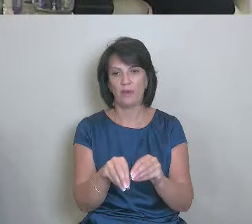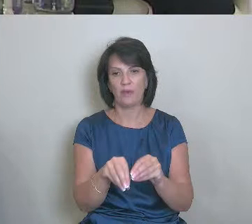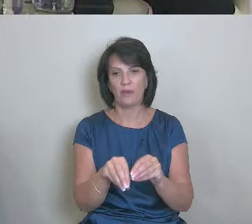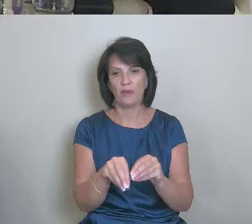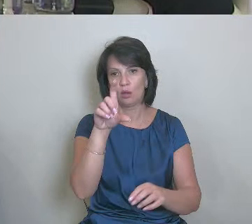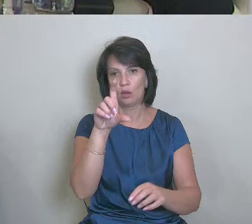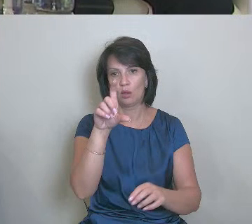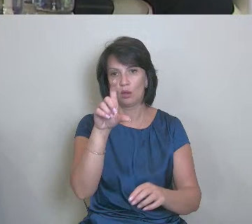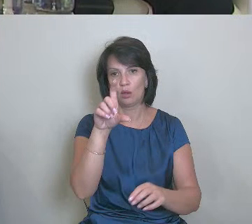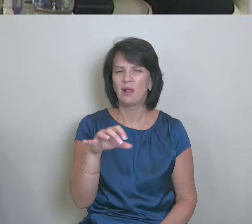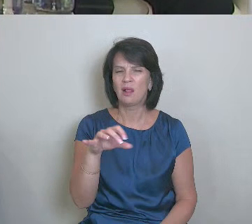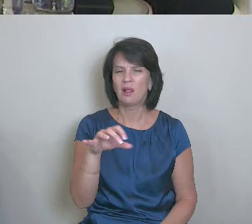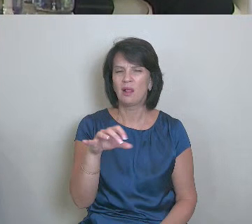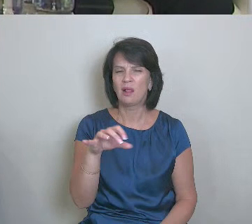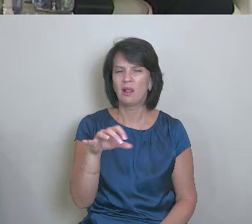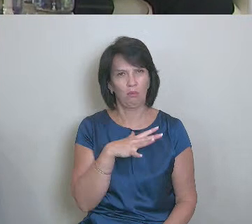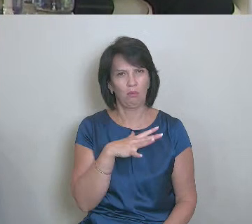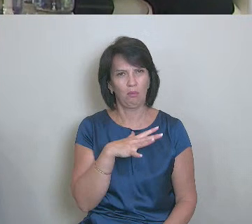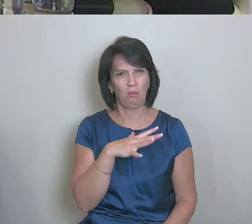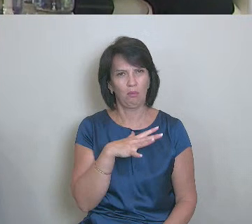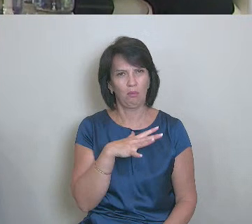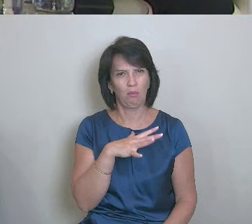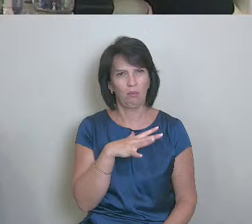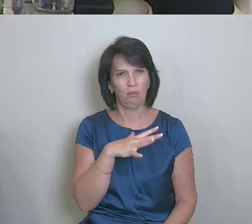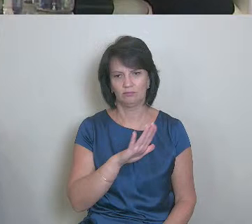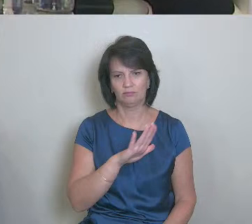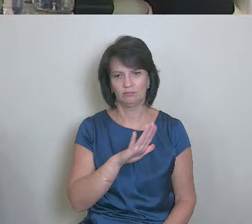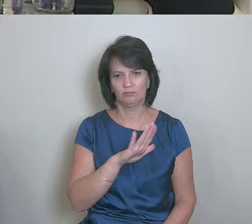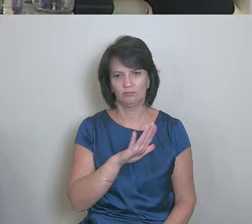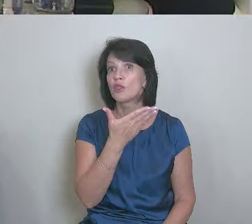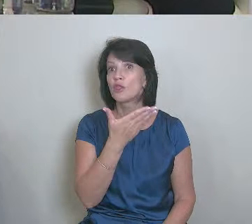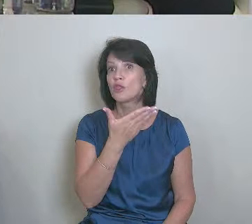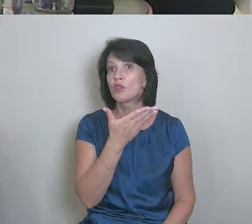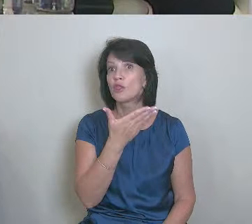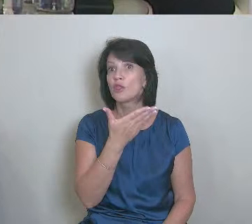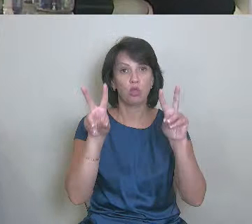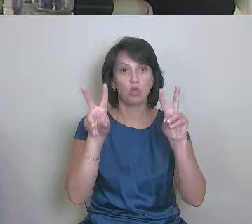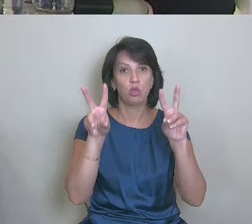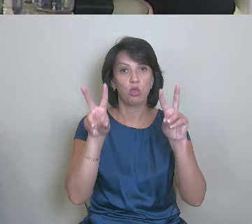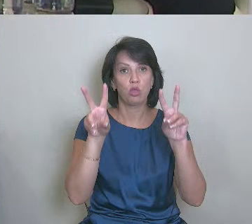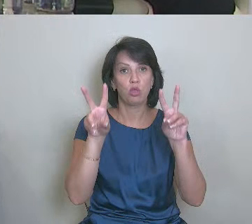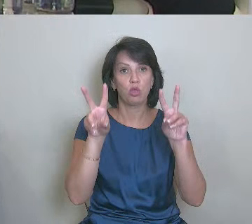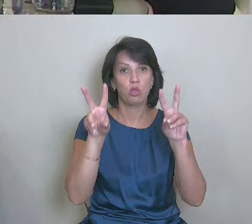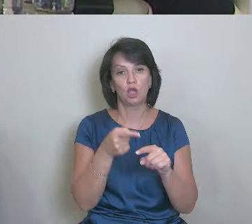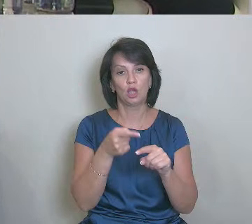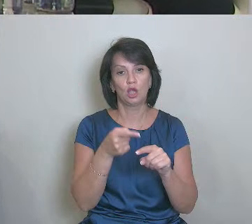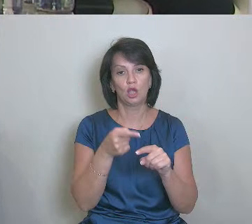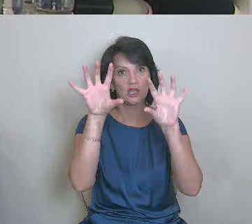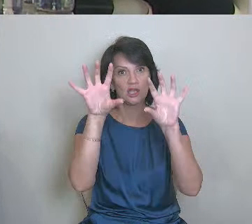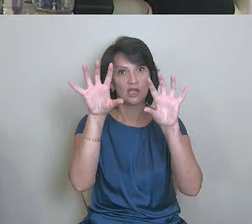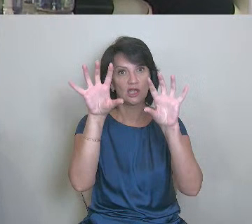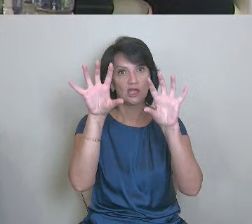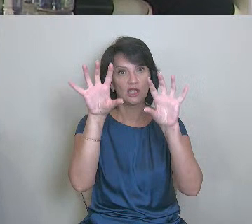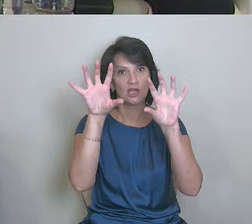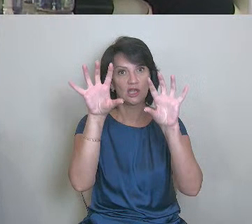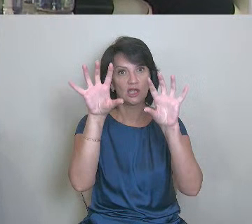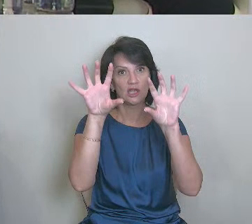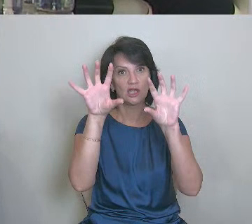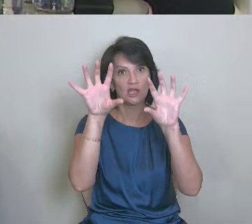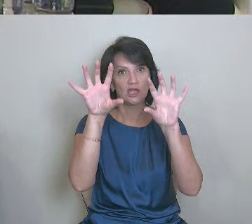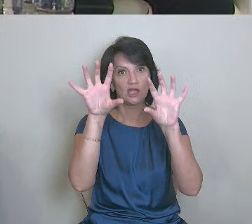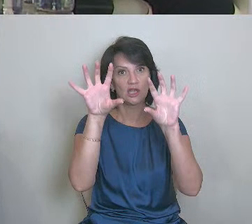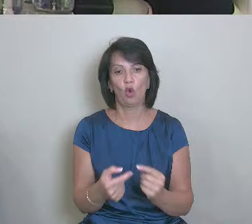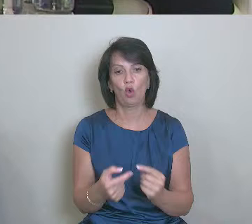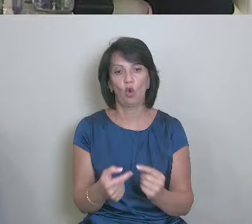the amalgamated communities, but there was a lot of criticism that there is no such an official term, amalgamated communities,